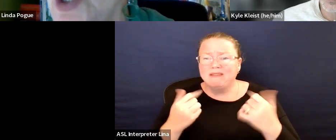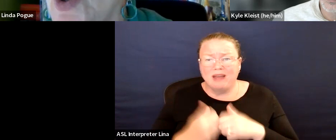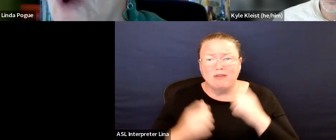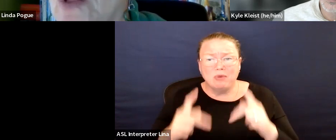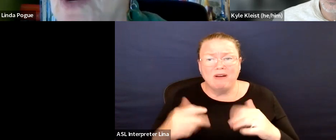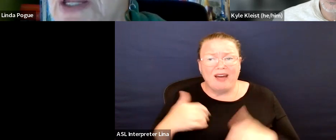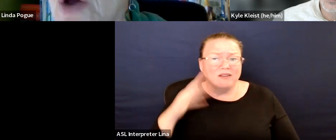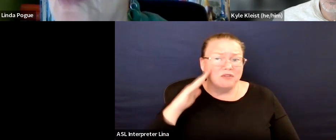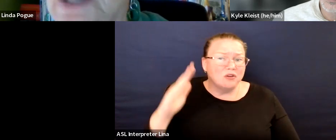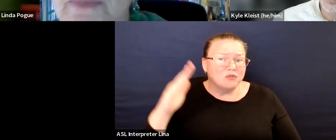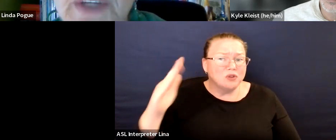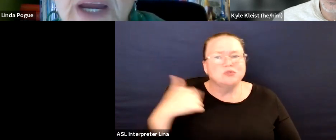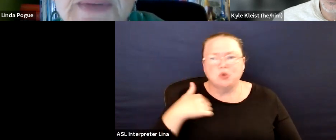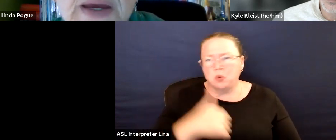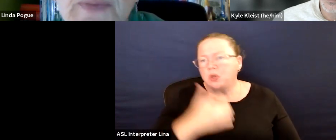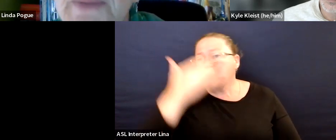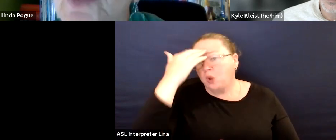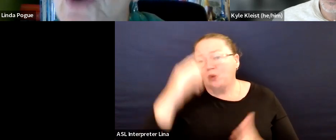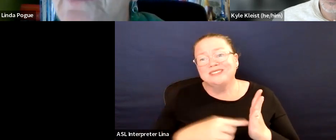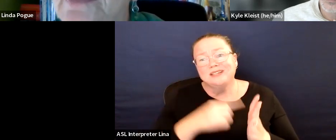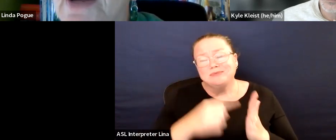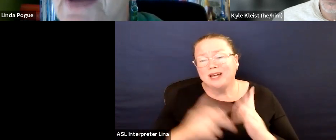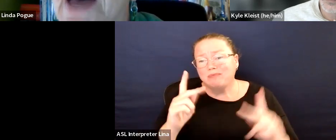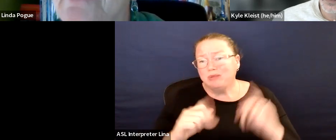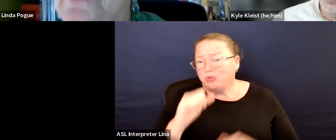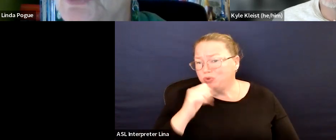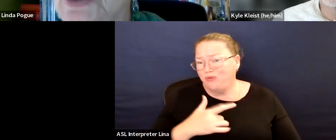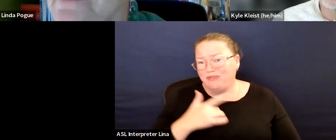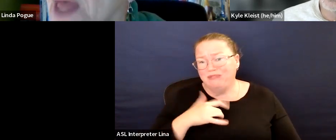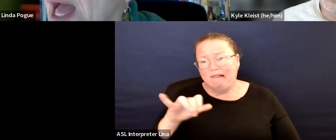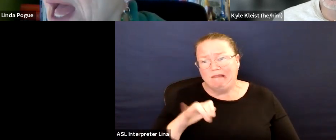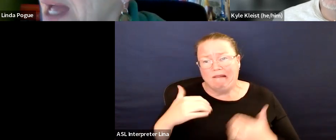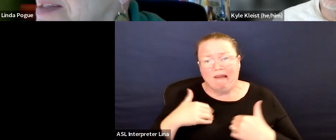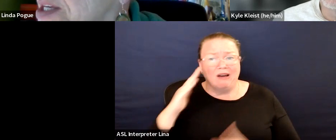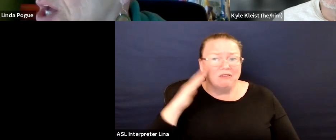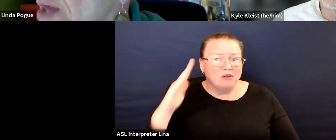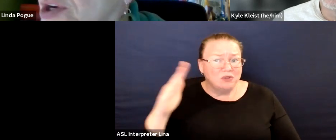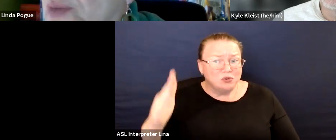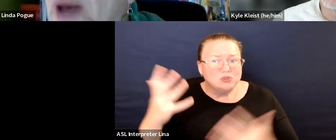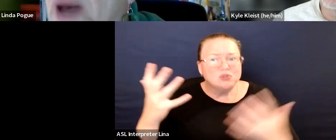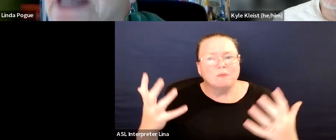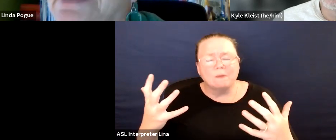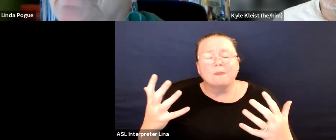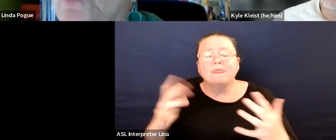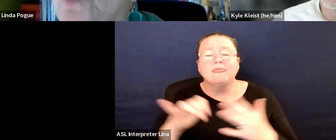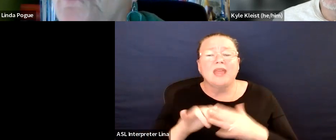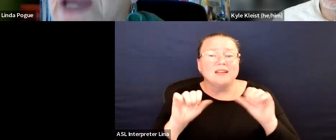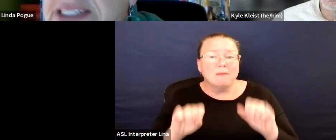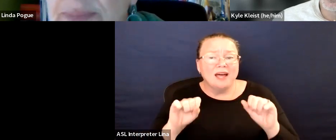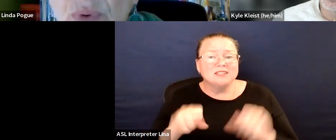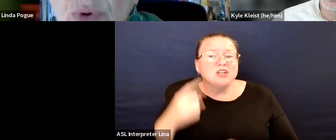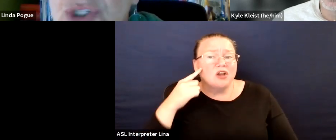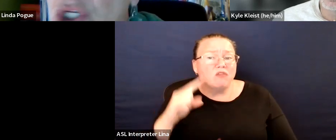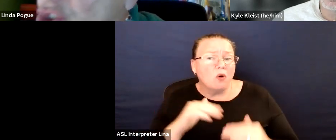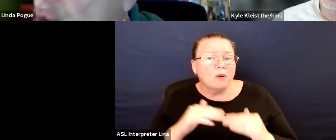future. Well, we know sometimes there are people who don't feel like they have a future. And the capacity for